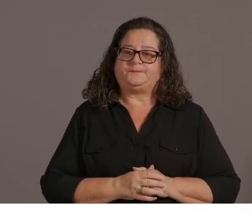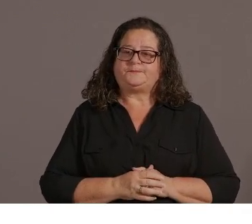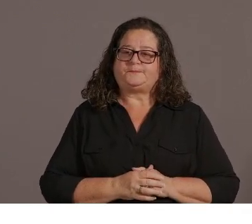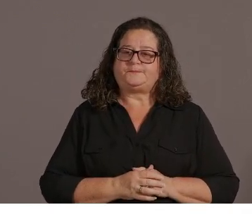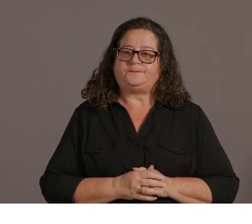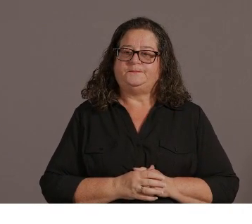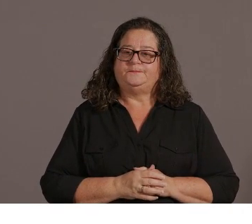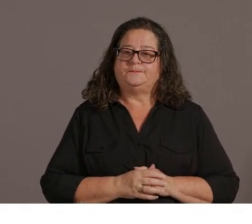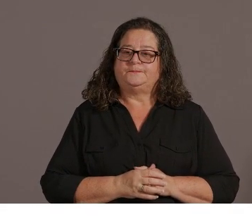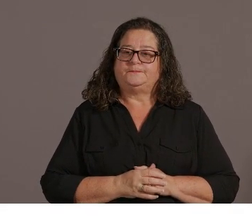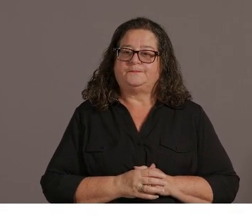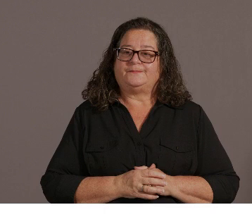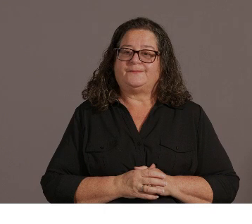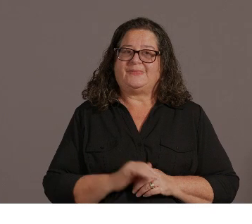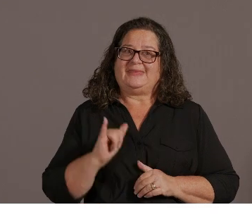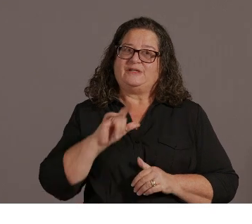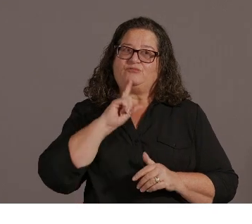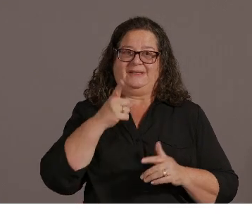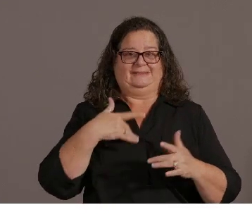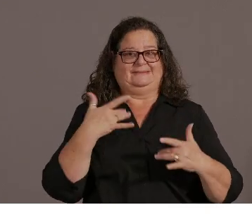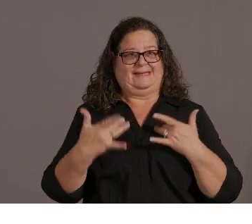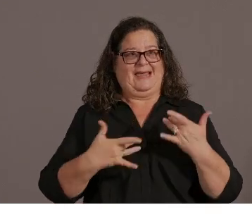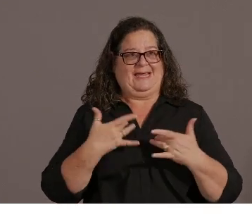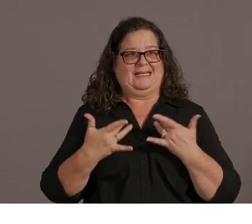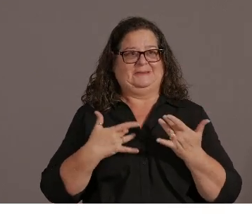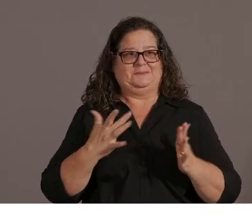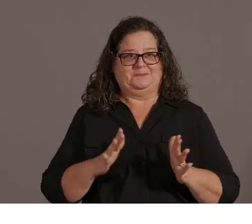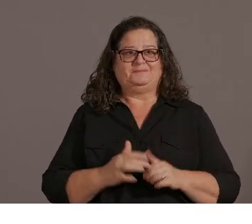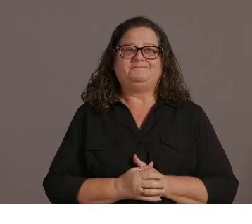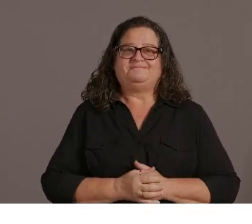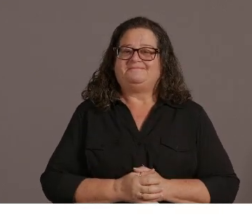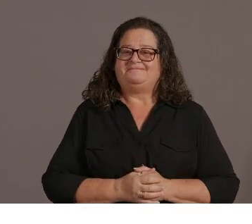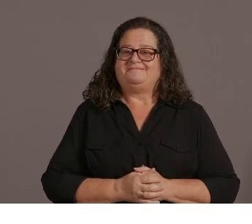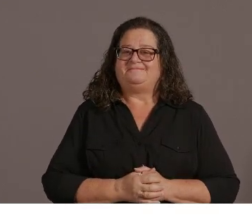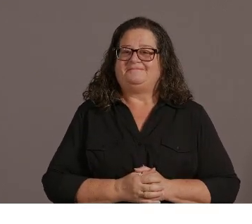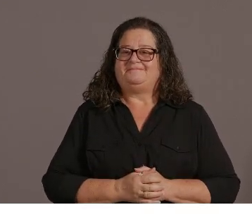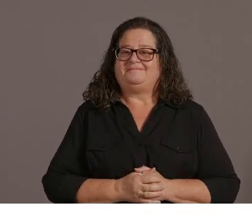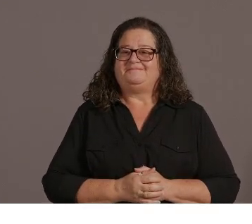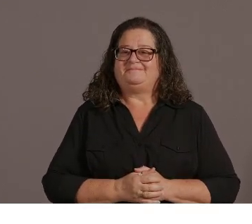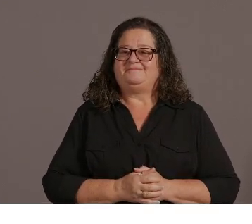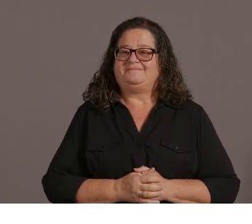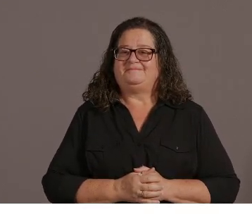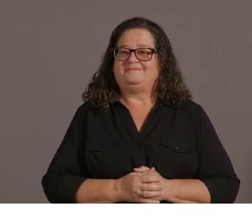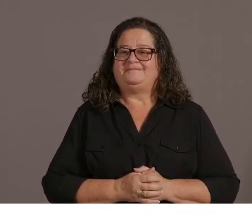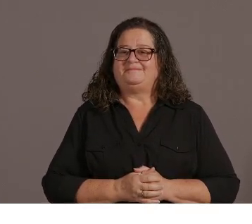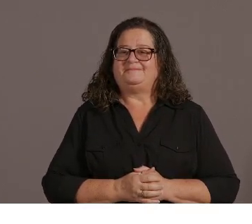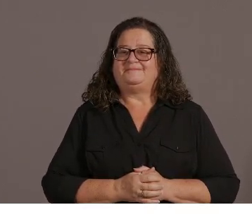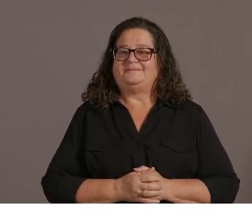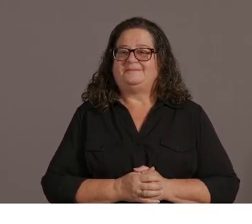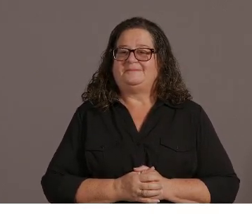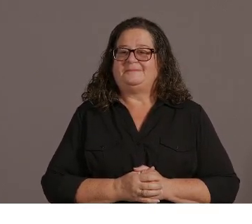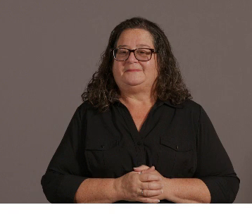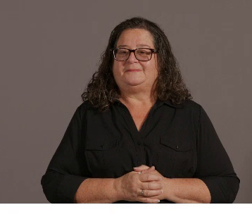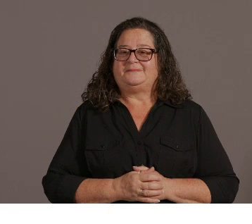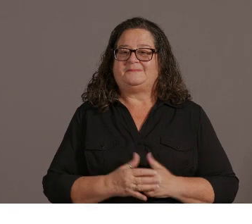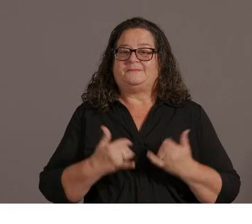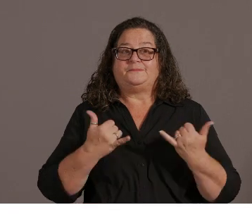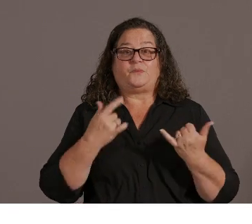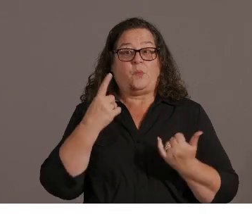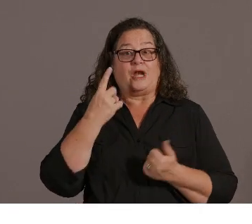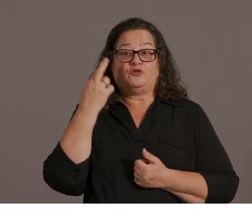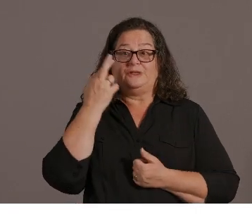So that was very exciting. One of the things that potentially played a role was our high intensity